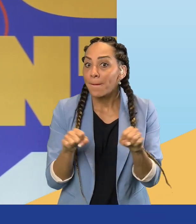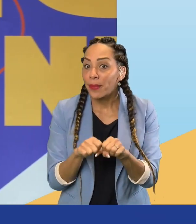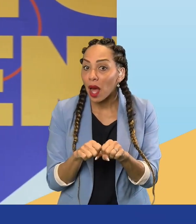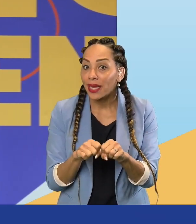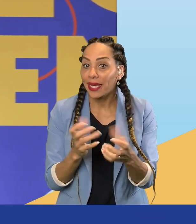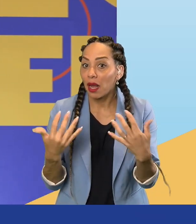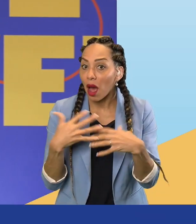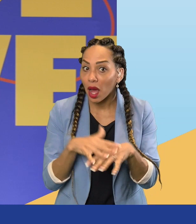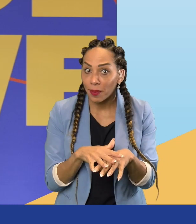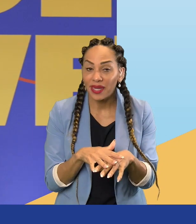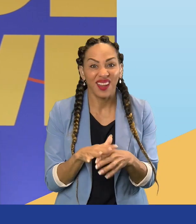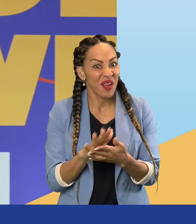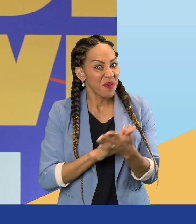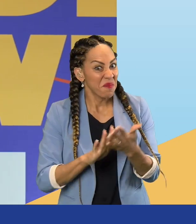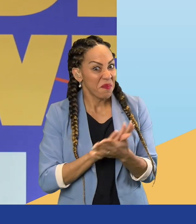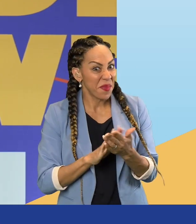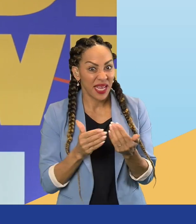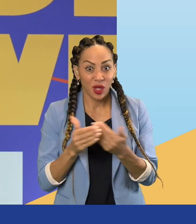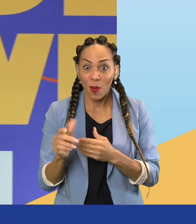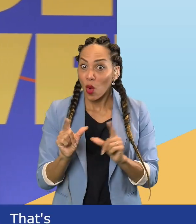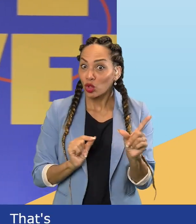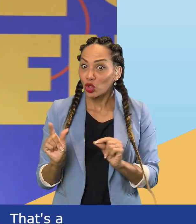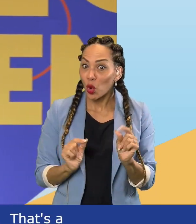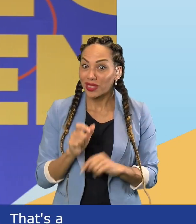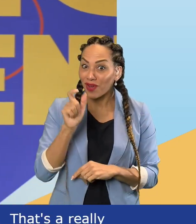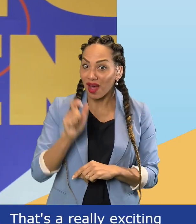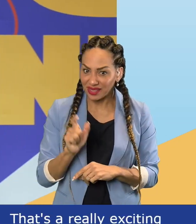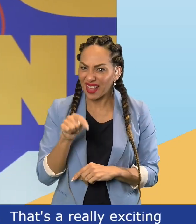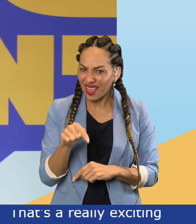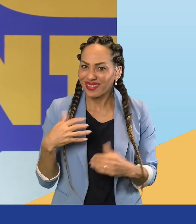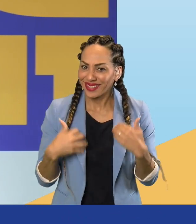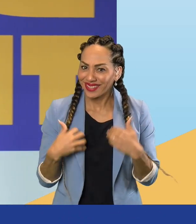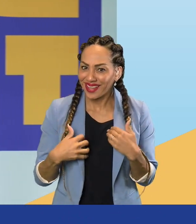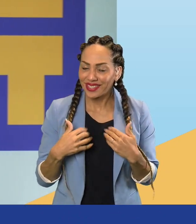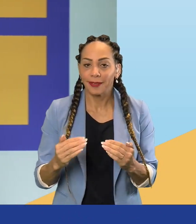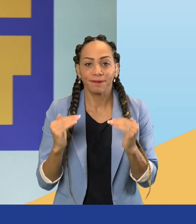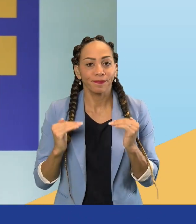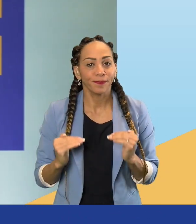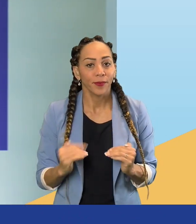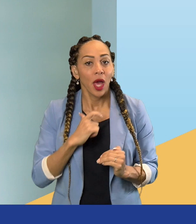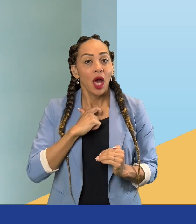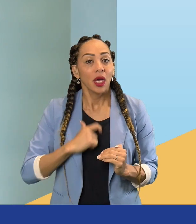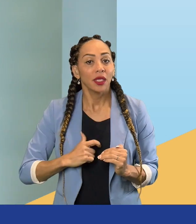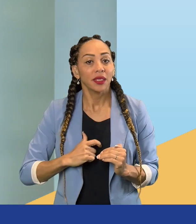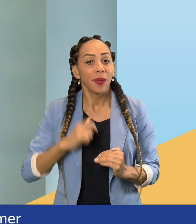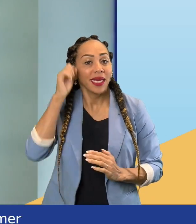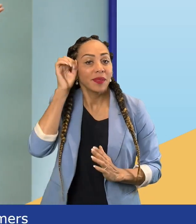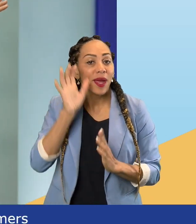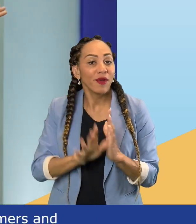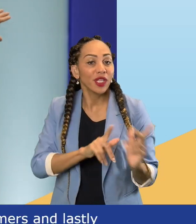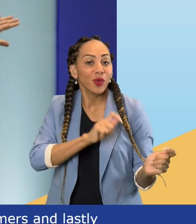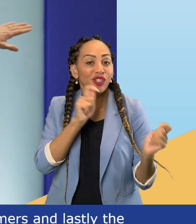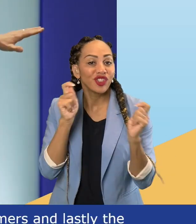thing for me. That just means we have more choice for customers. And lastly, I think the customer experience will evolve. But in all of that